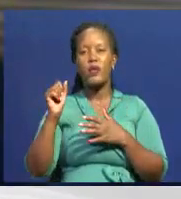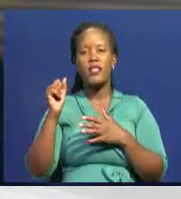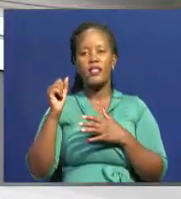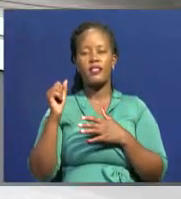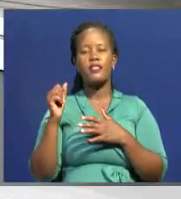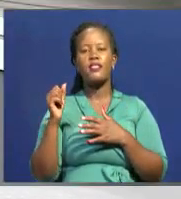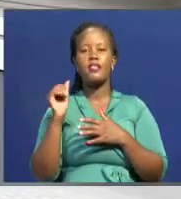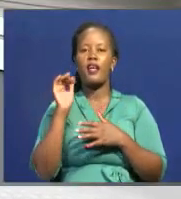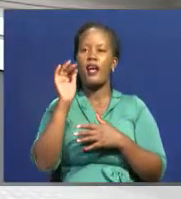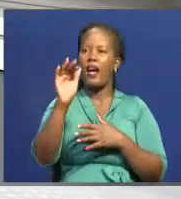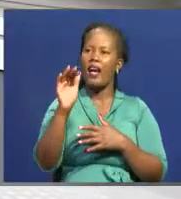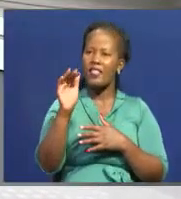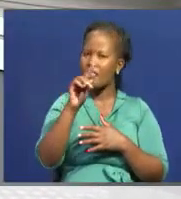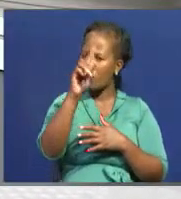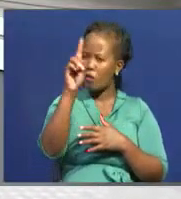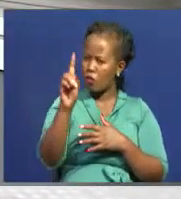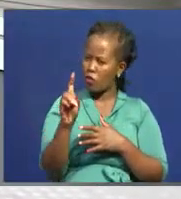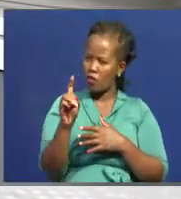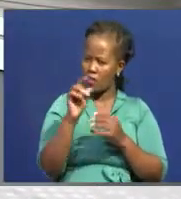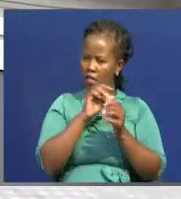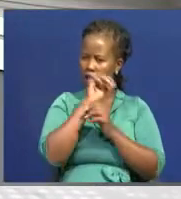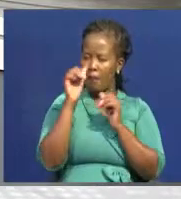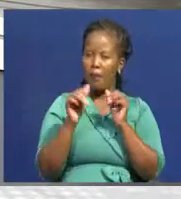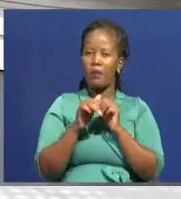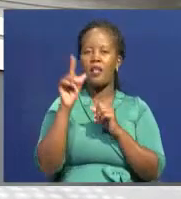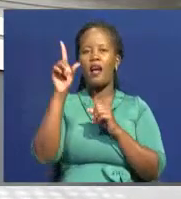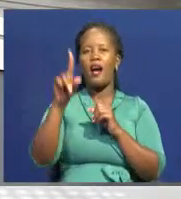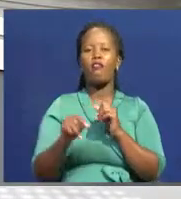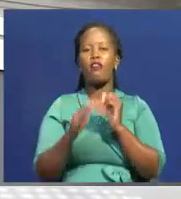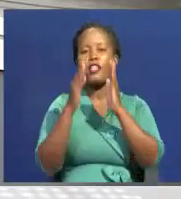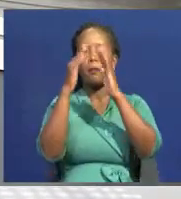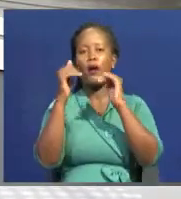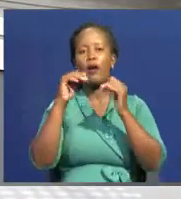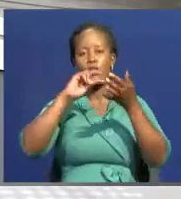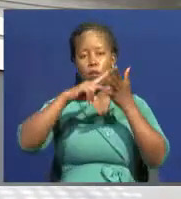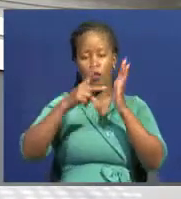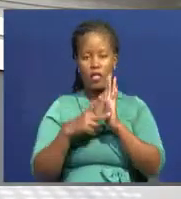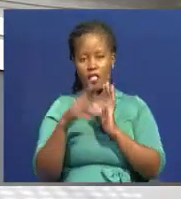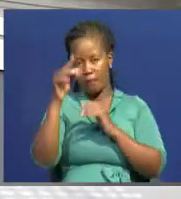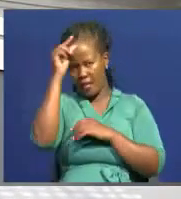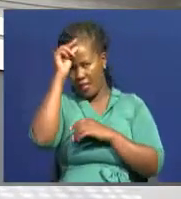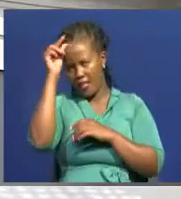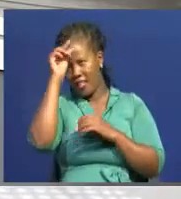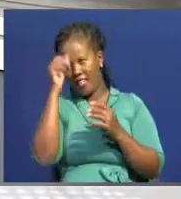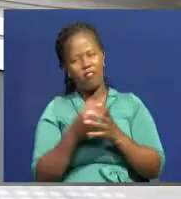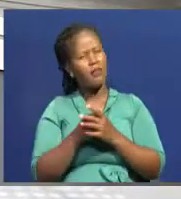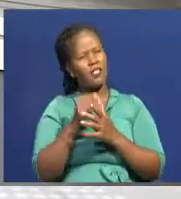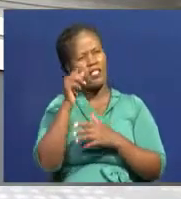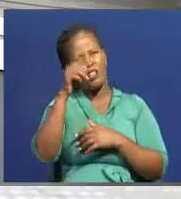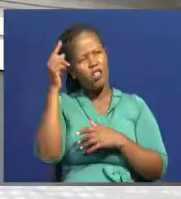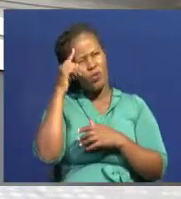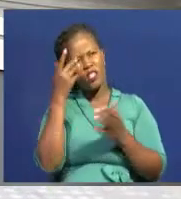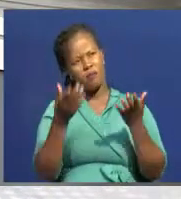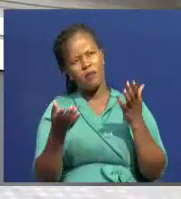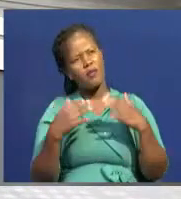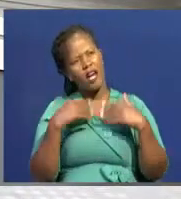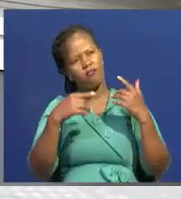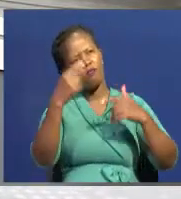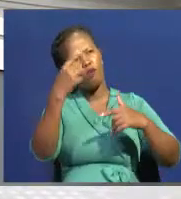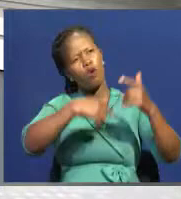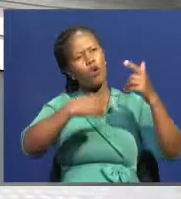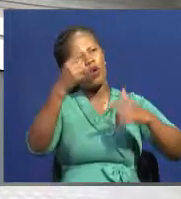like to ask you one question in regards to the affordable housing project that the government has embarked on. Is it more or less a competition to the real